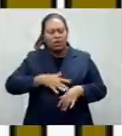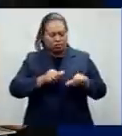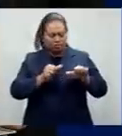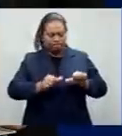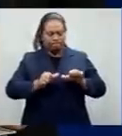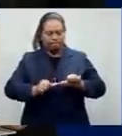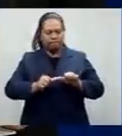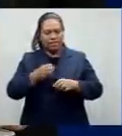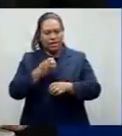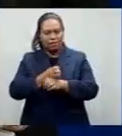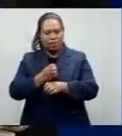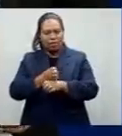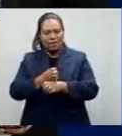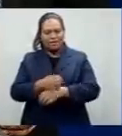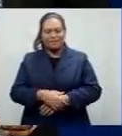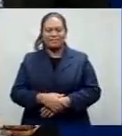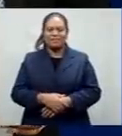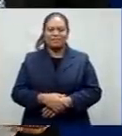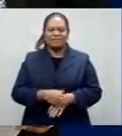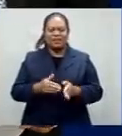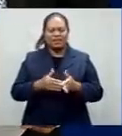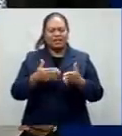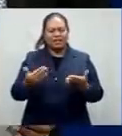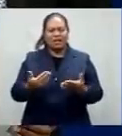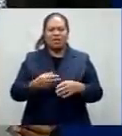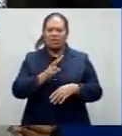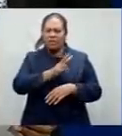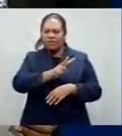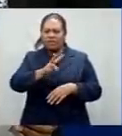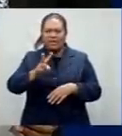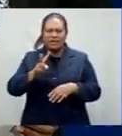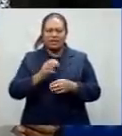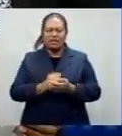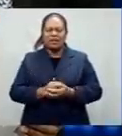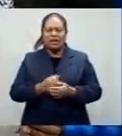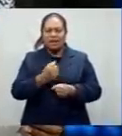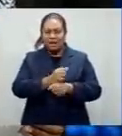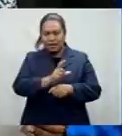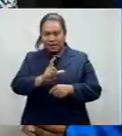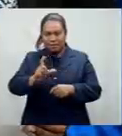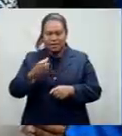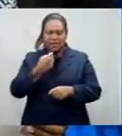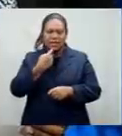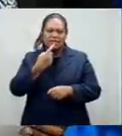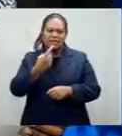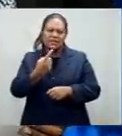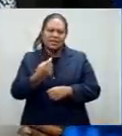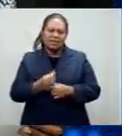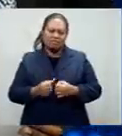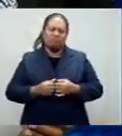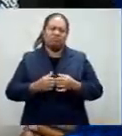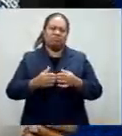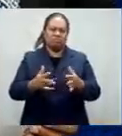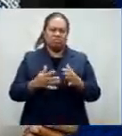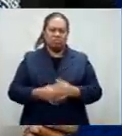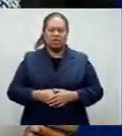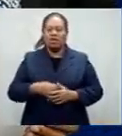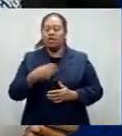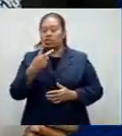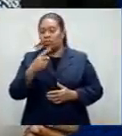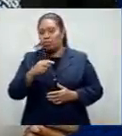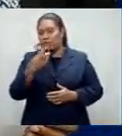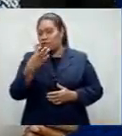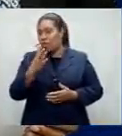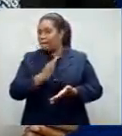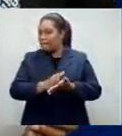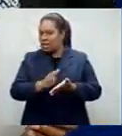employment. Vision Investment Limited's Fiji operations recorded an impairment loss of $2.4 million,